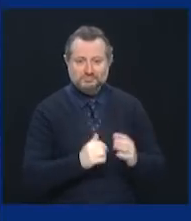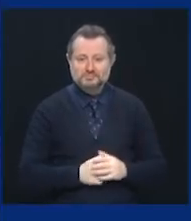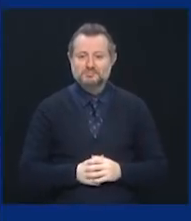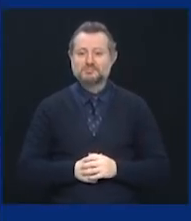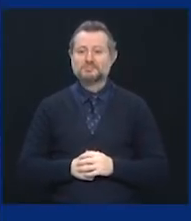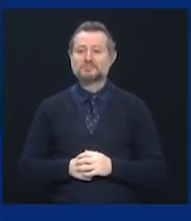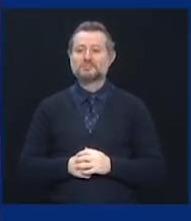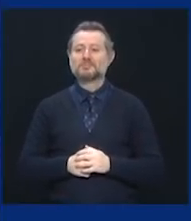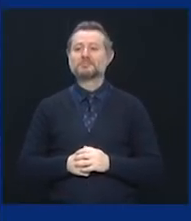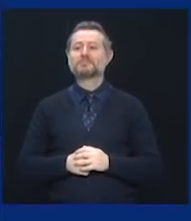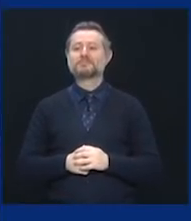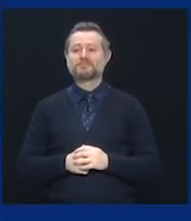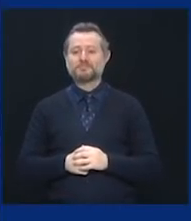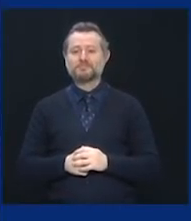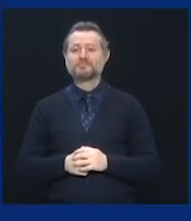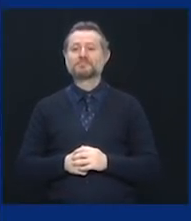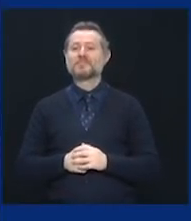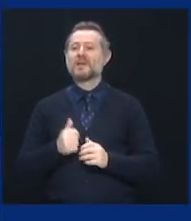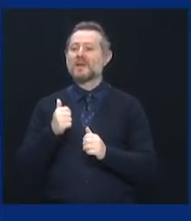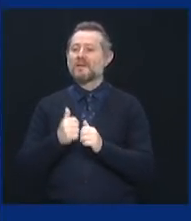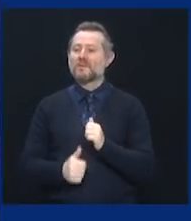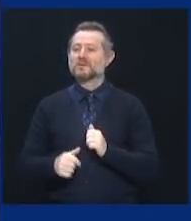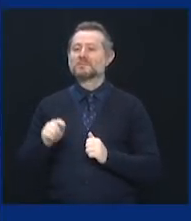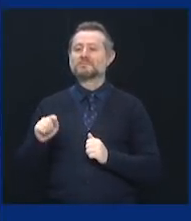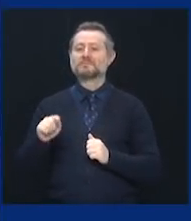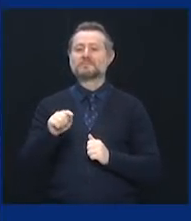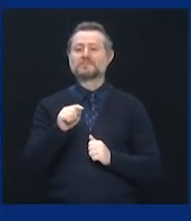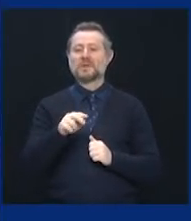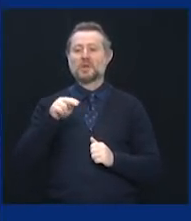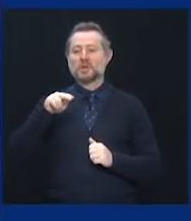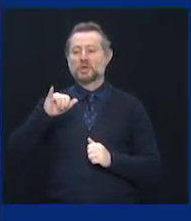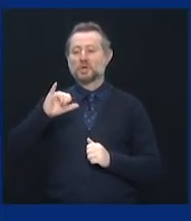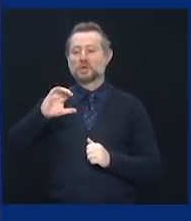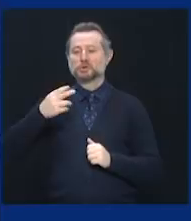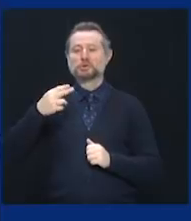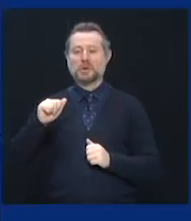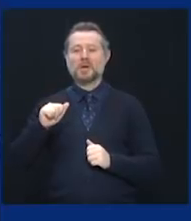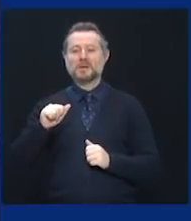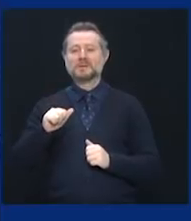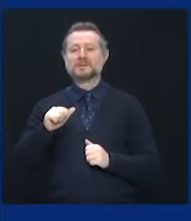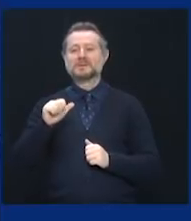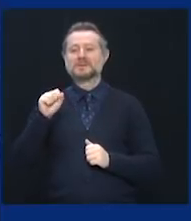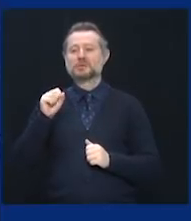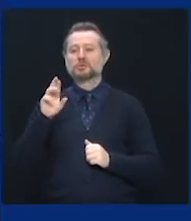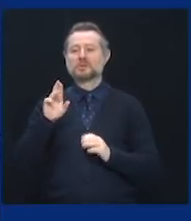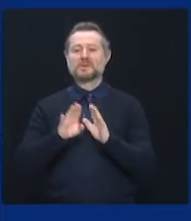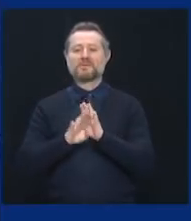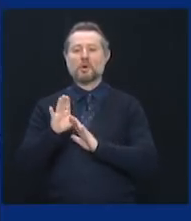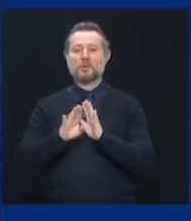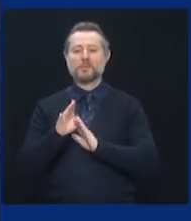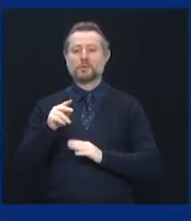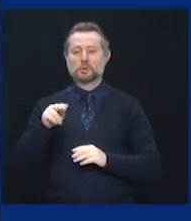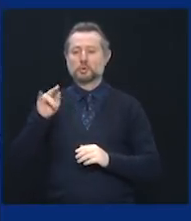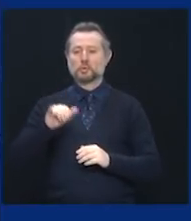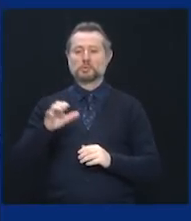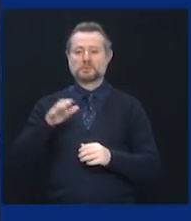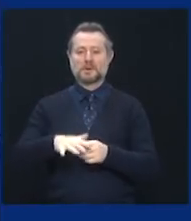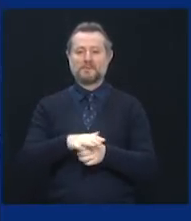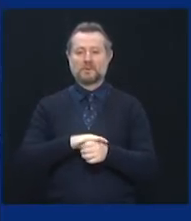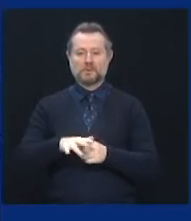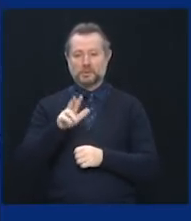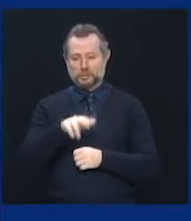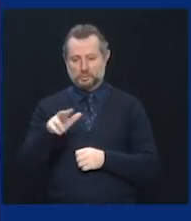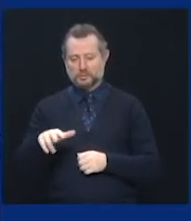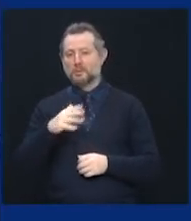every NYCHA senior development in the city of New York. All 33 will have